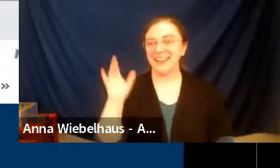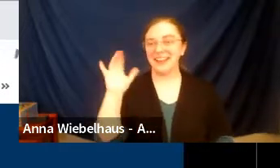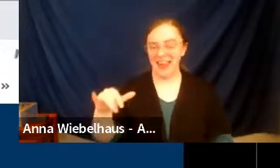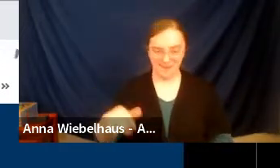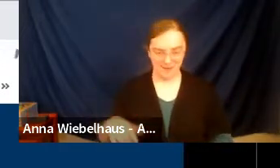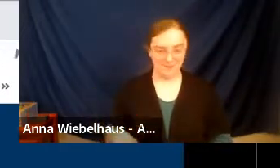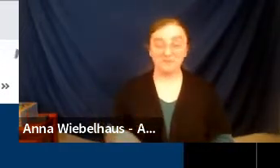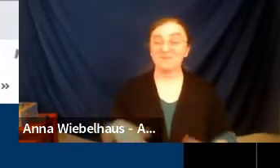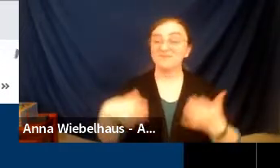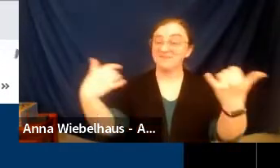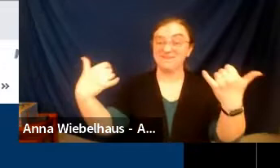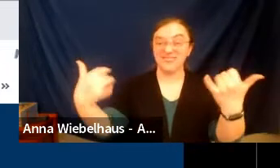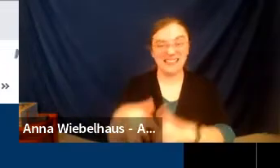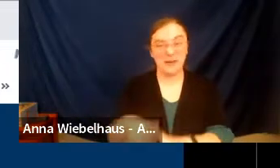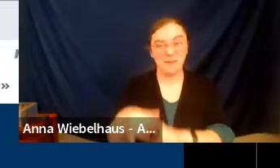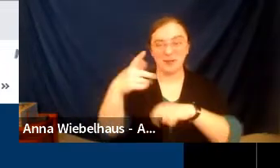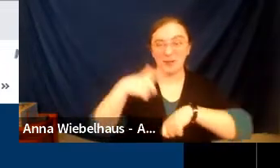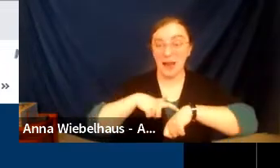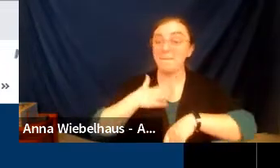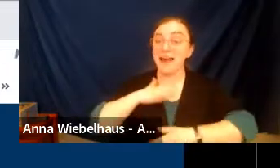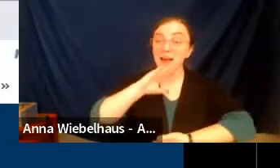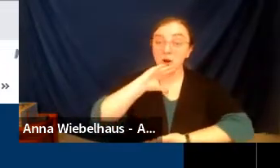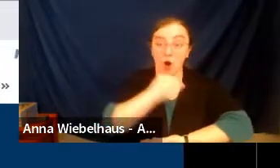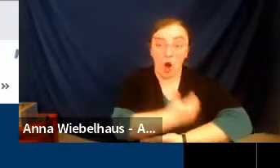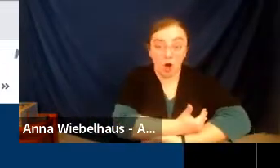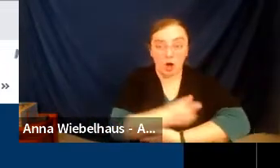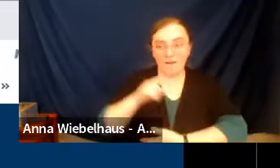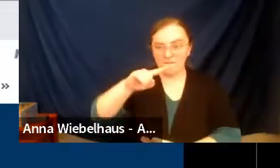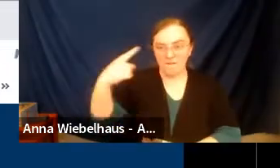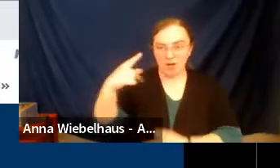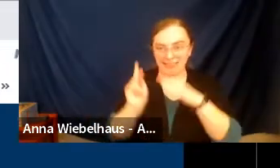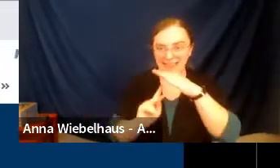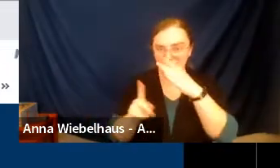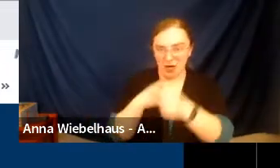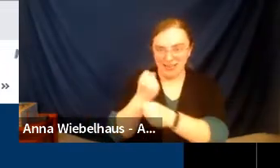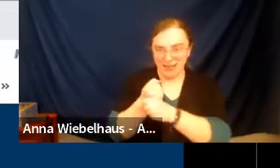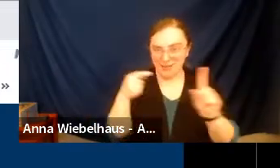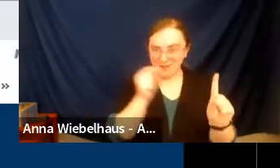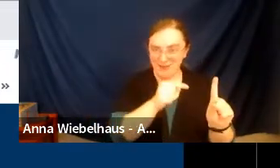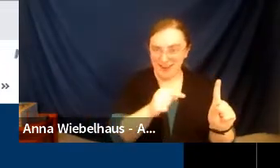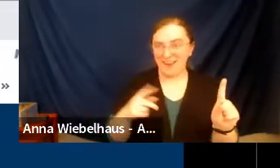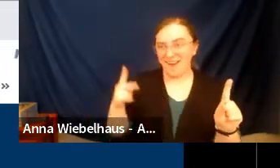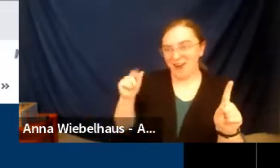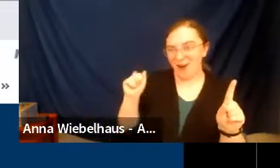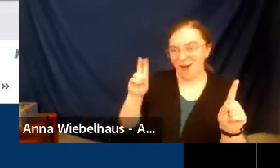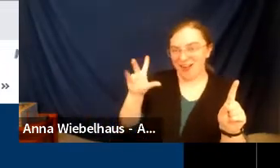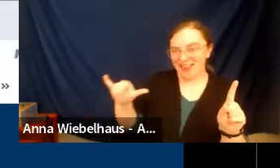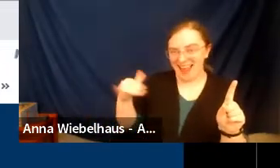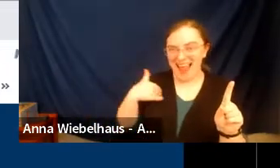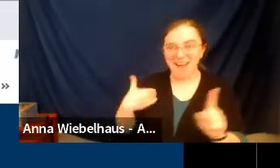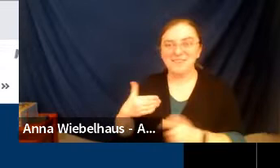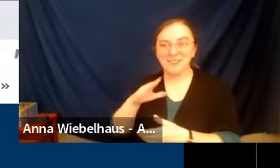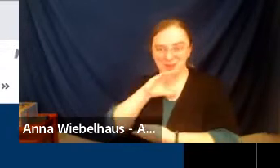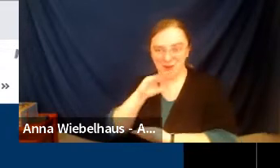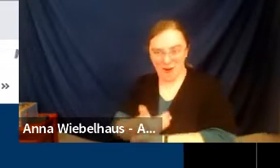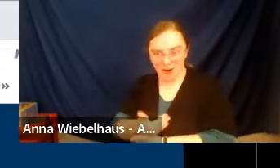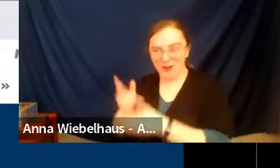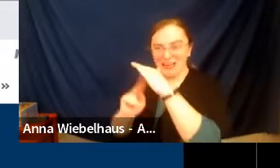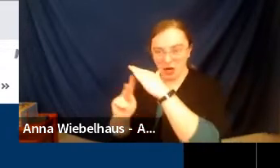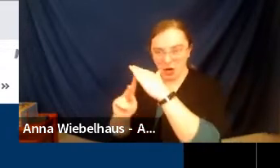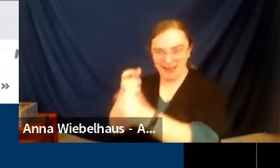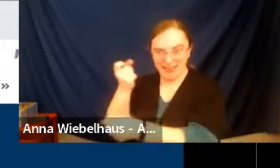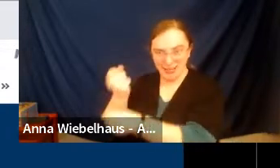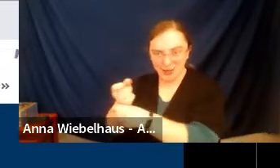My daughter is in the middle of her kindergarten year. I know Carly's daughter is also in the kindergarten year, and it is just